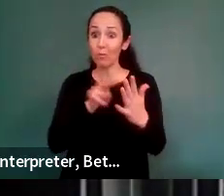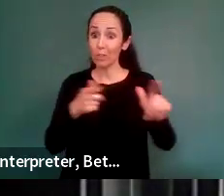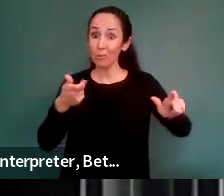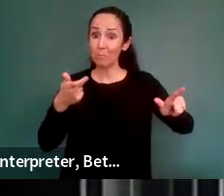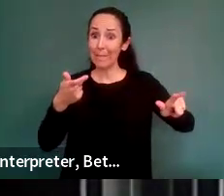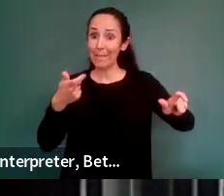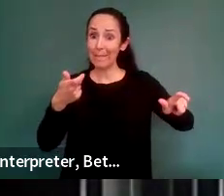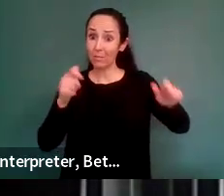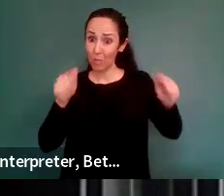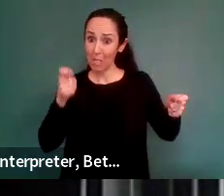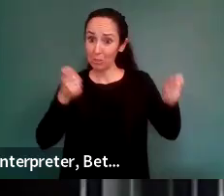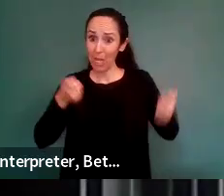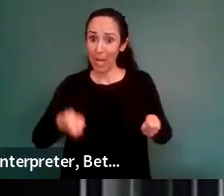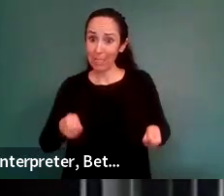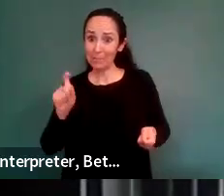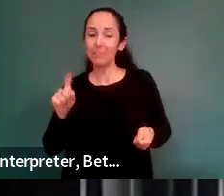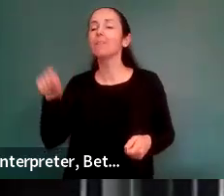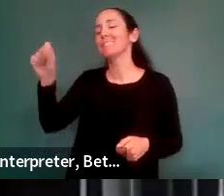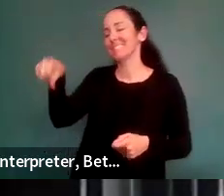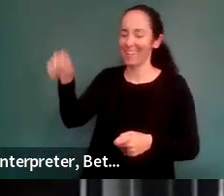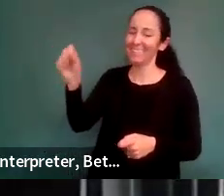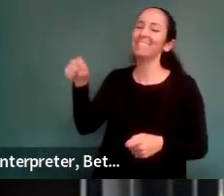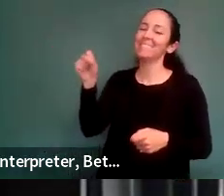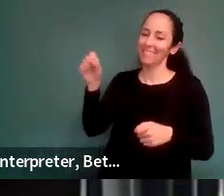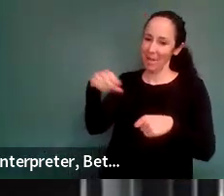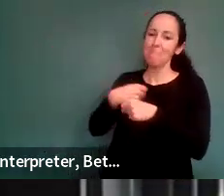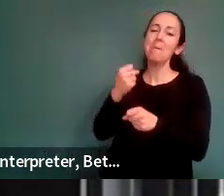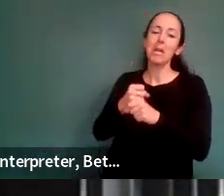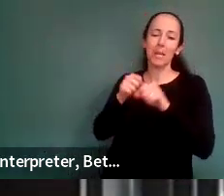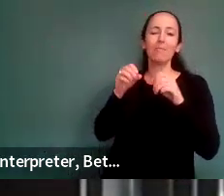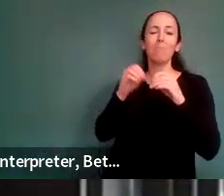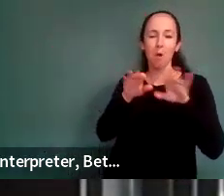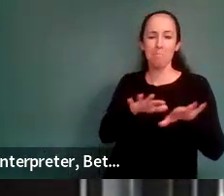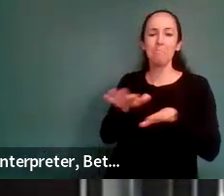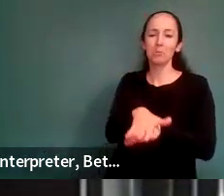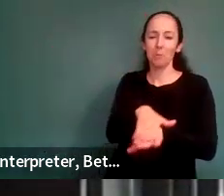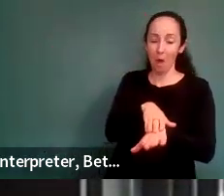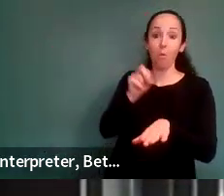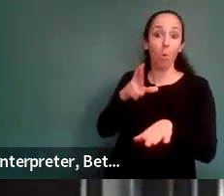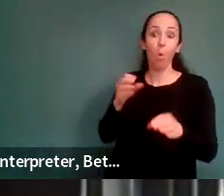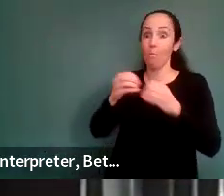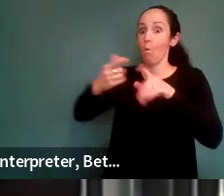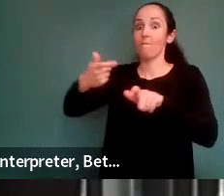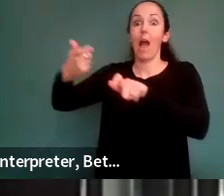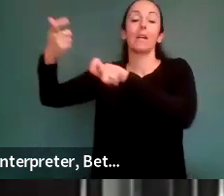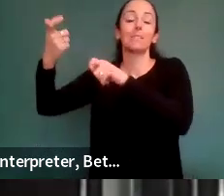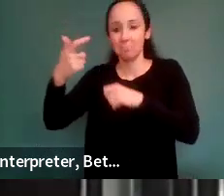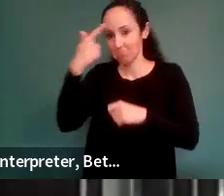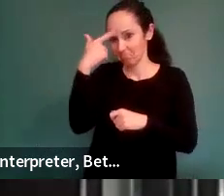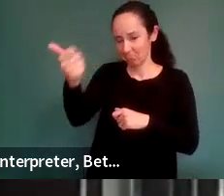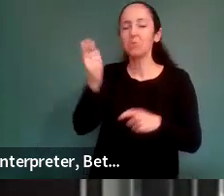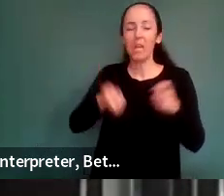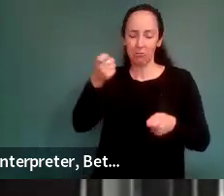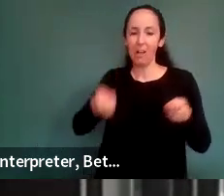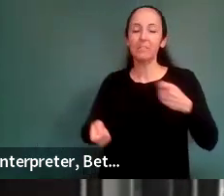adjusted to be as slow or as quickly as you want it to be. So I'm going to reshare my screen and demonstrate